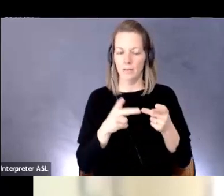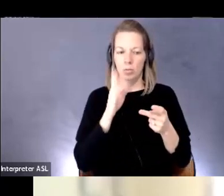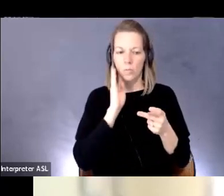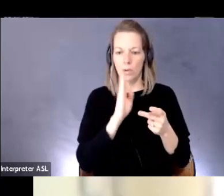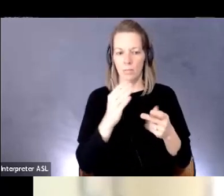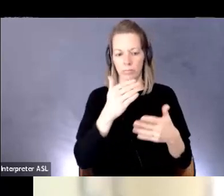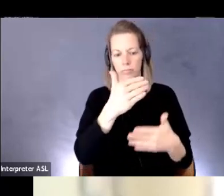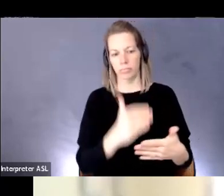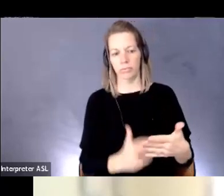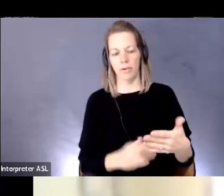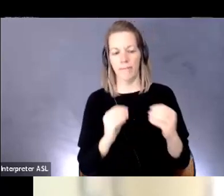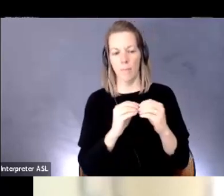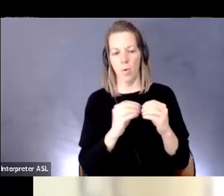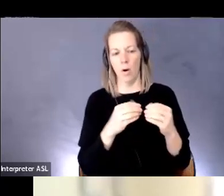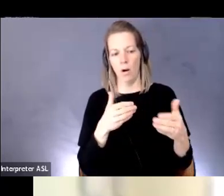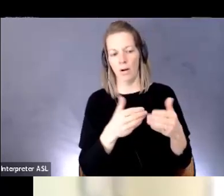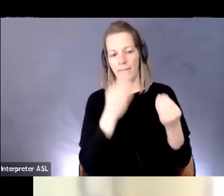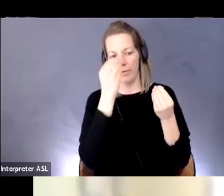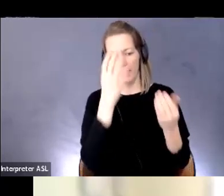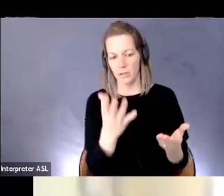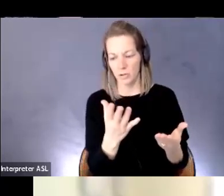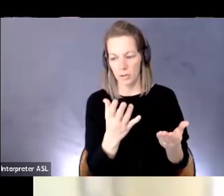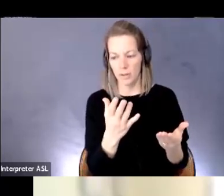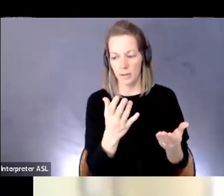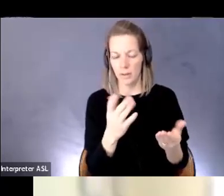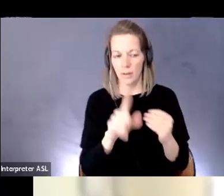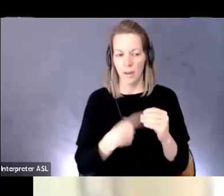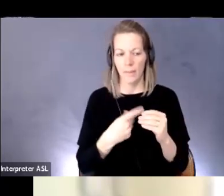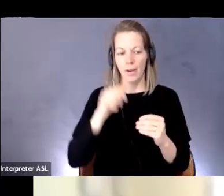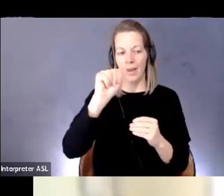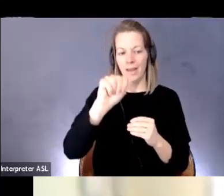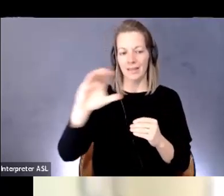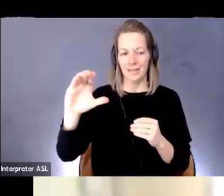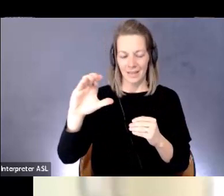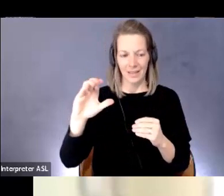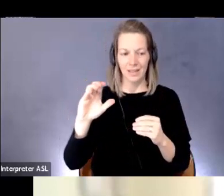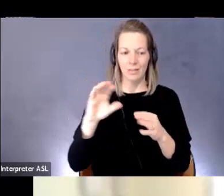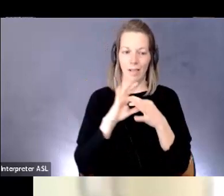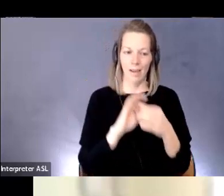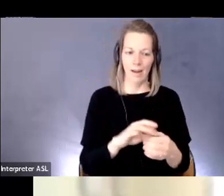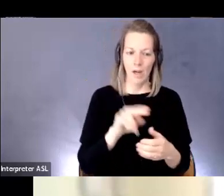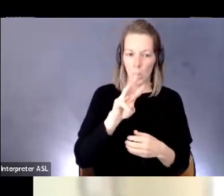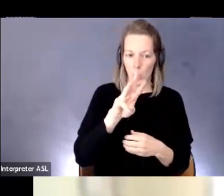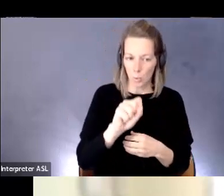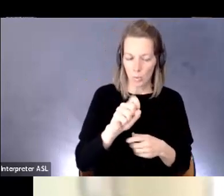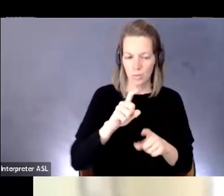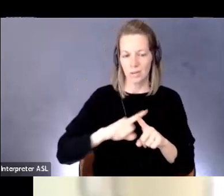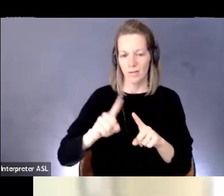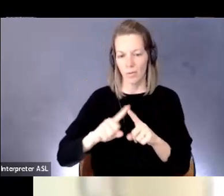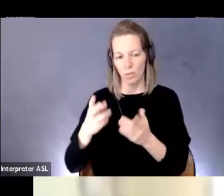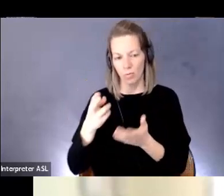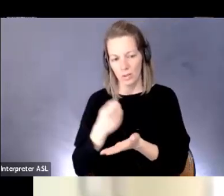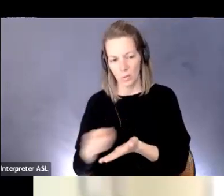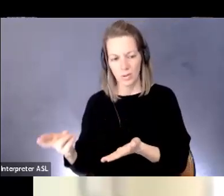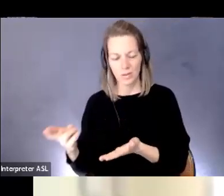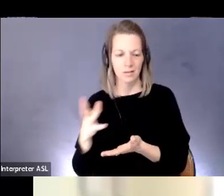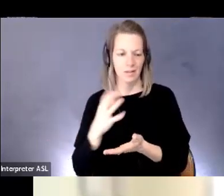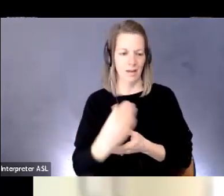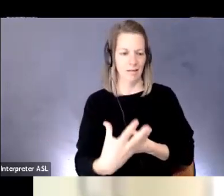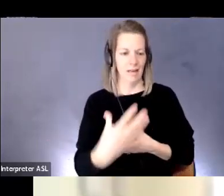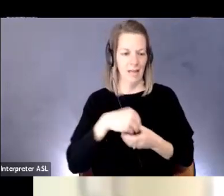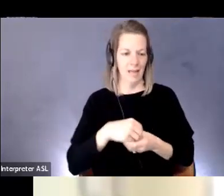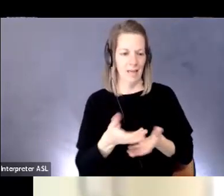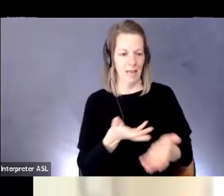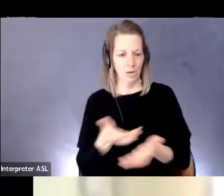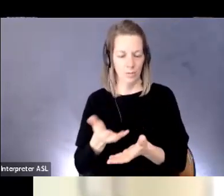have future updates about AAC Counts related news and resources and potential engagement